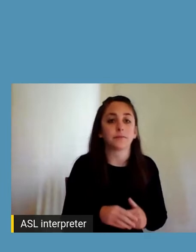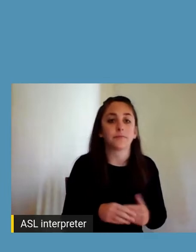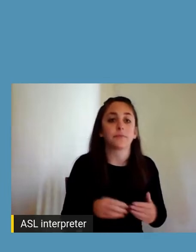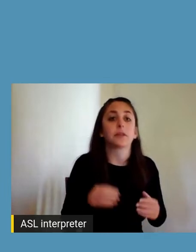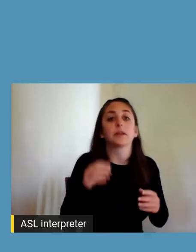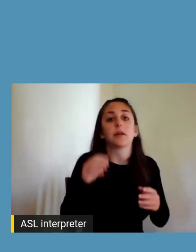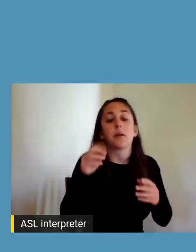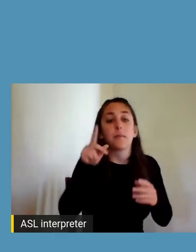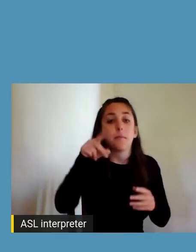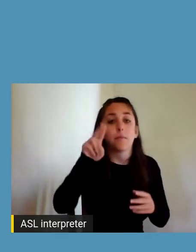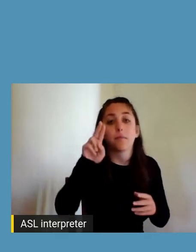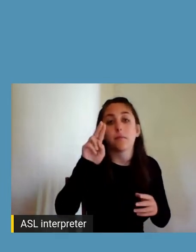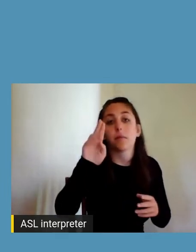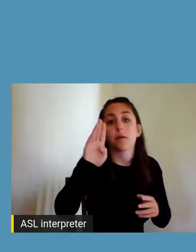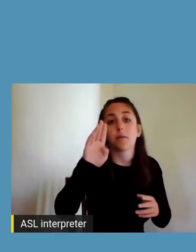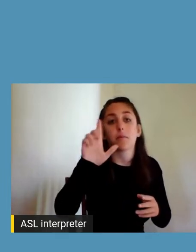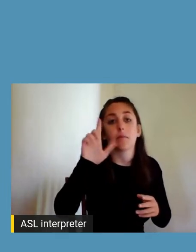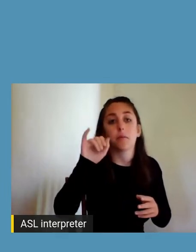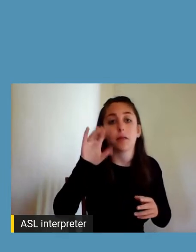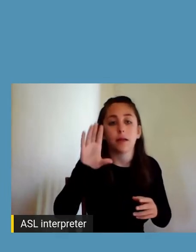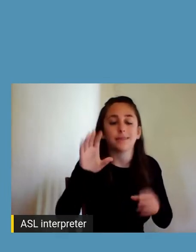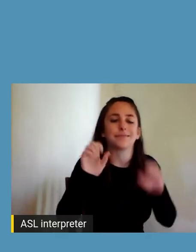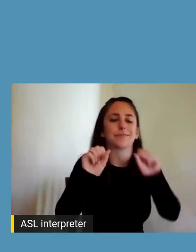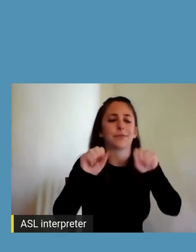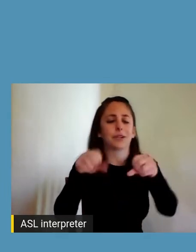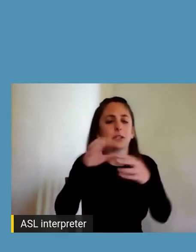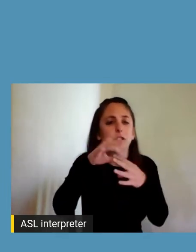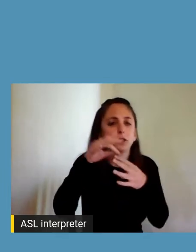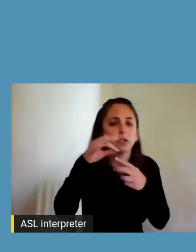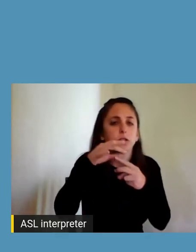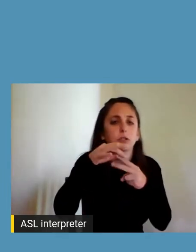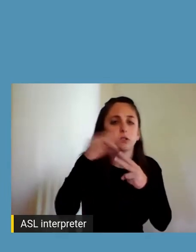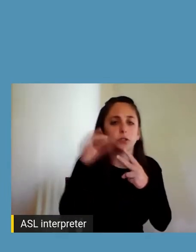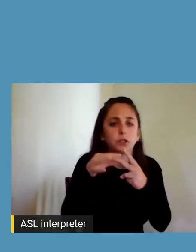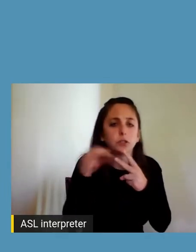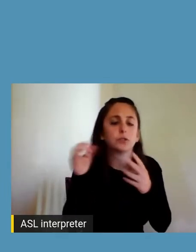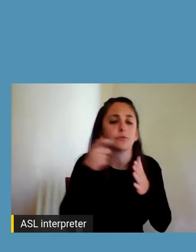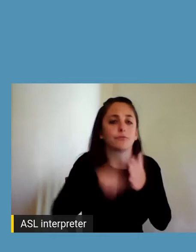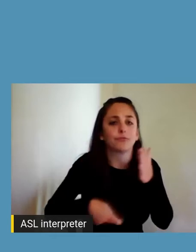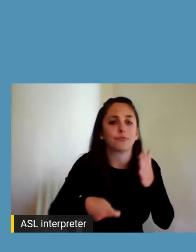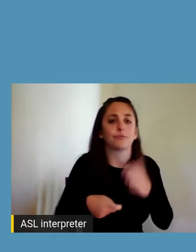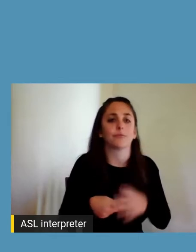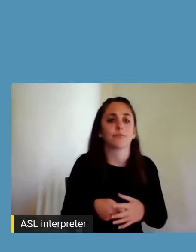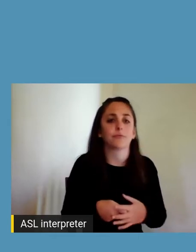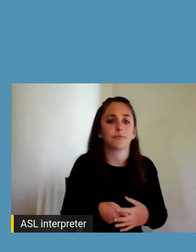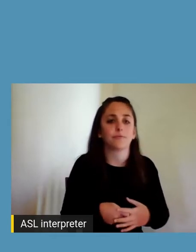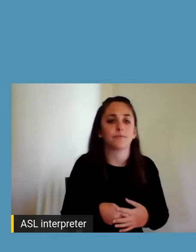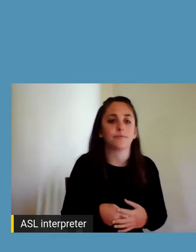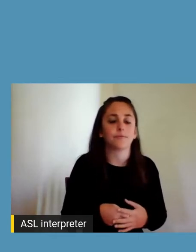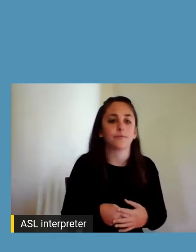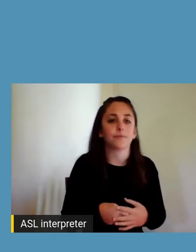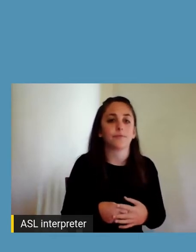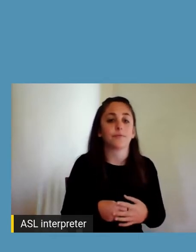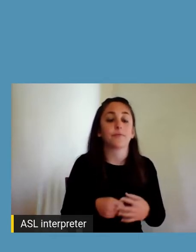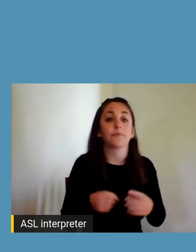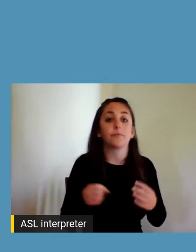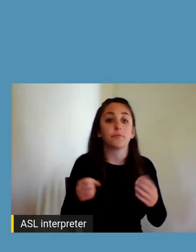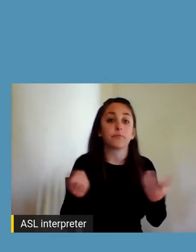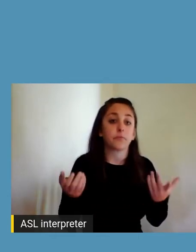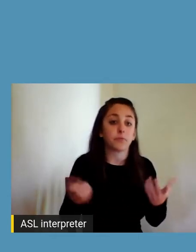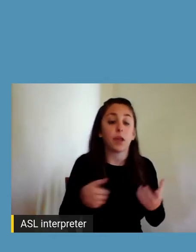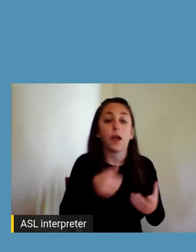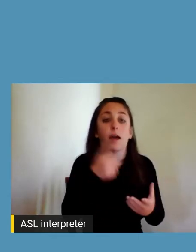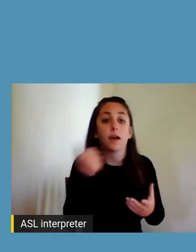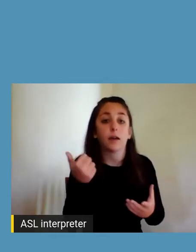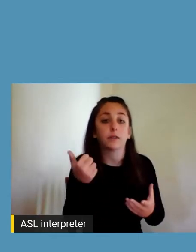to choose their price point to enter into our galleries. In addition to that being our venue, we also